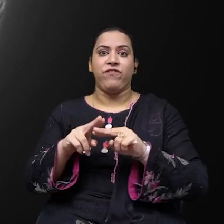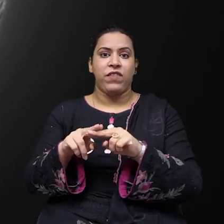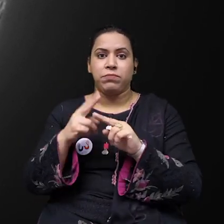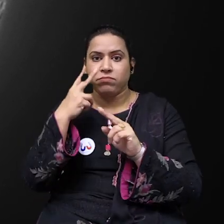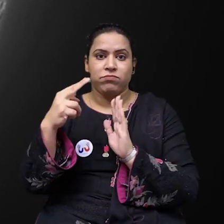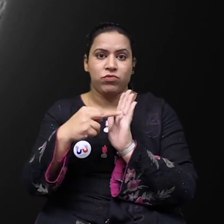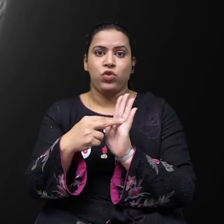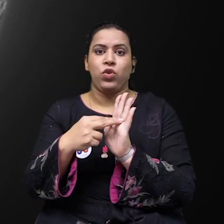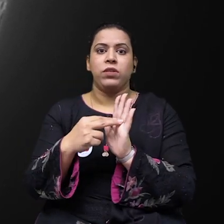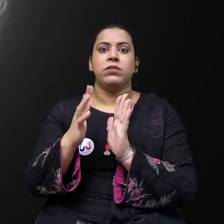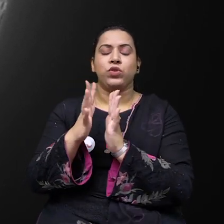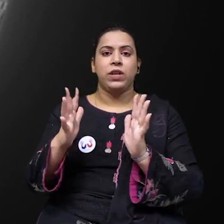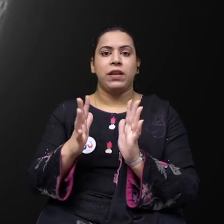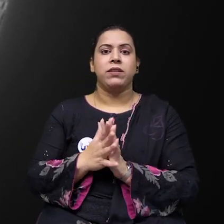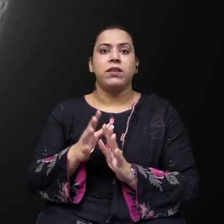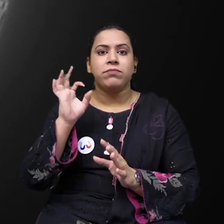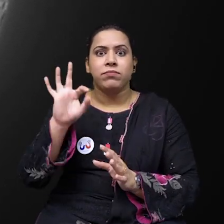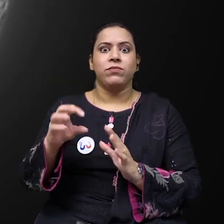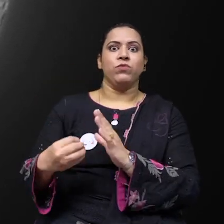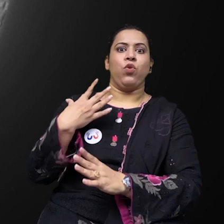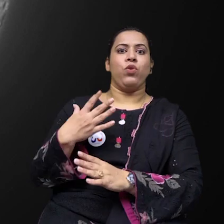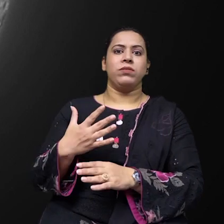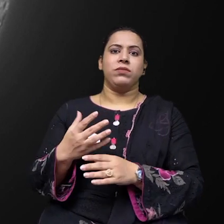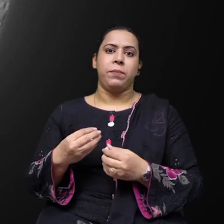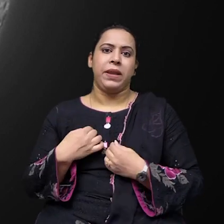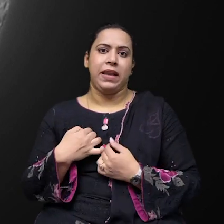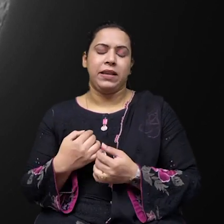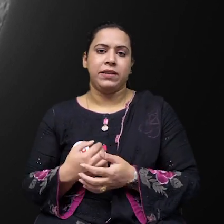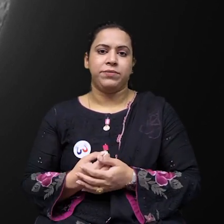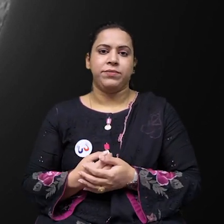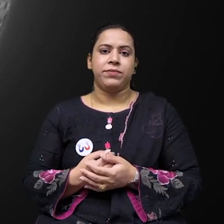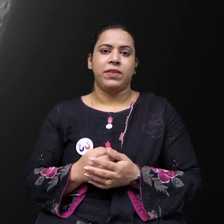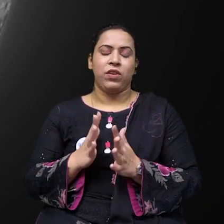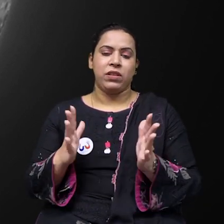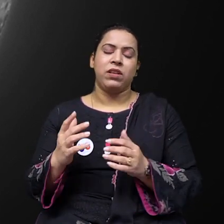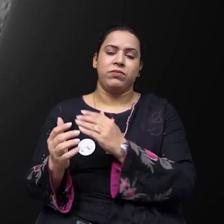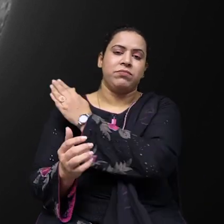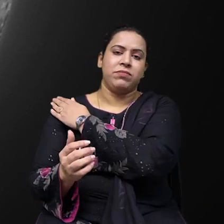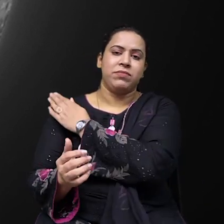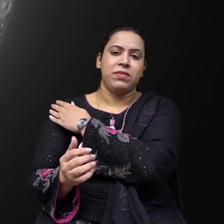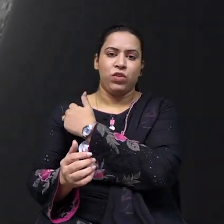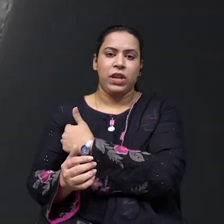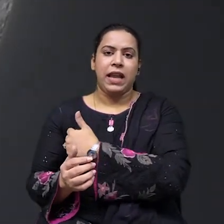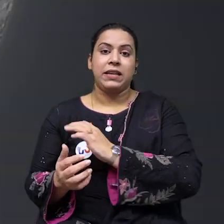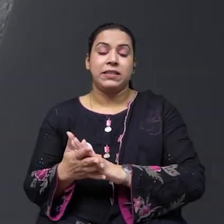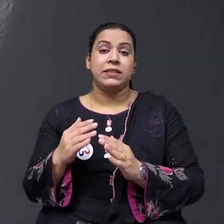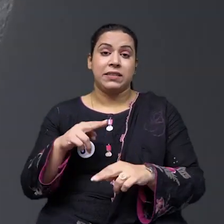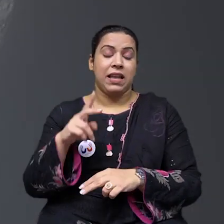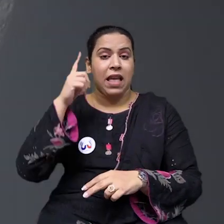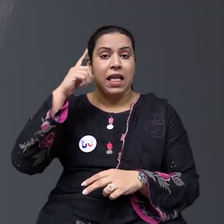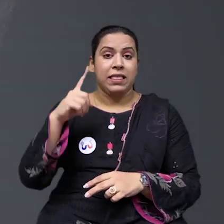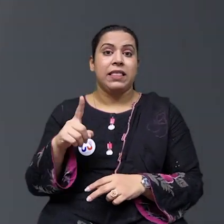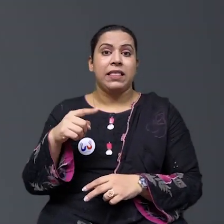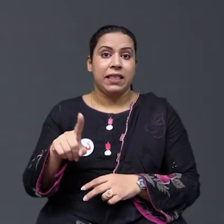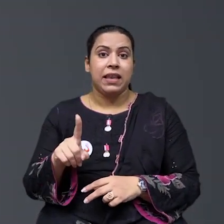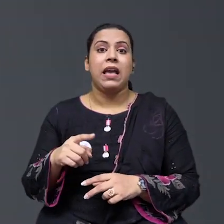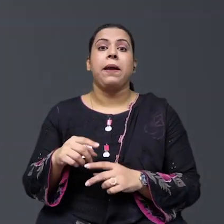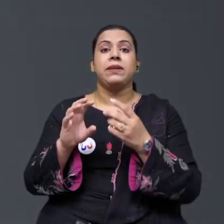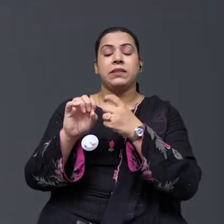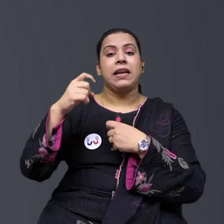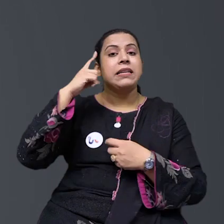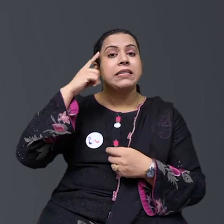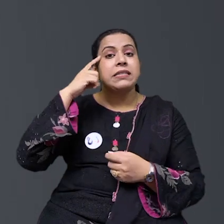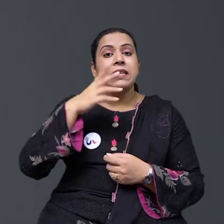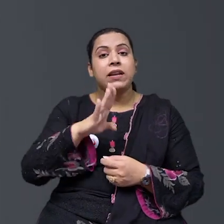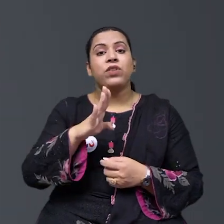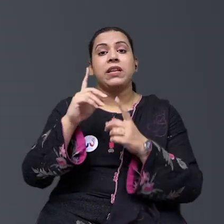of a boost for me to really go ahead with this, and I think that's where I basically decided